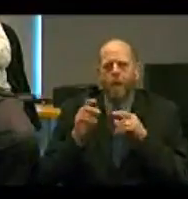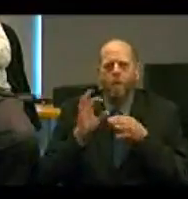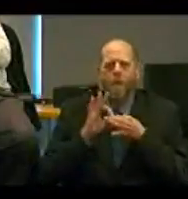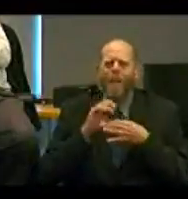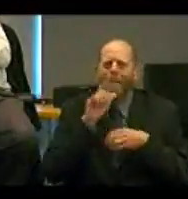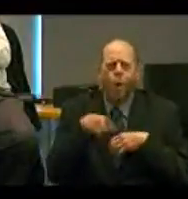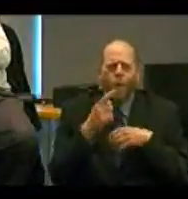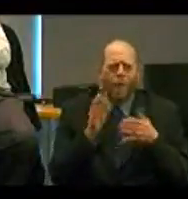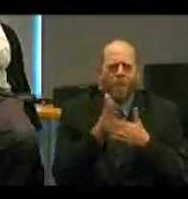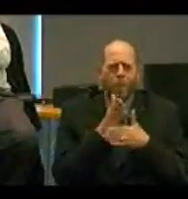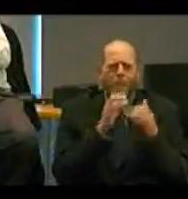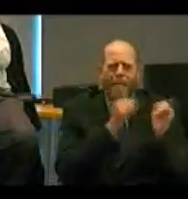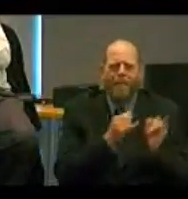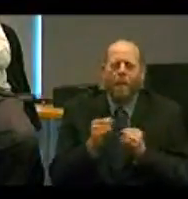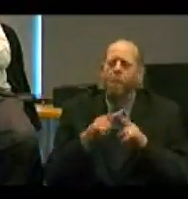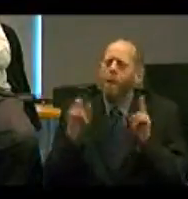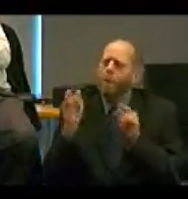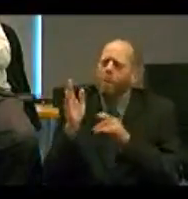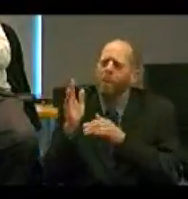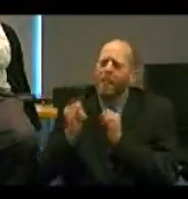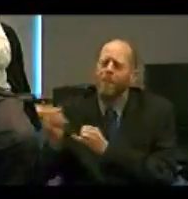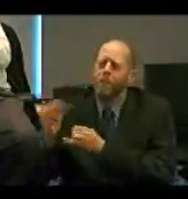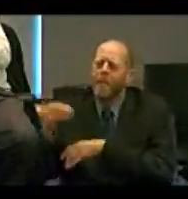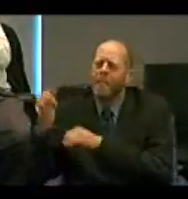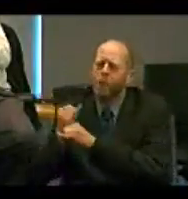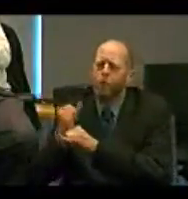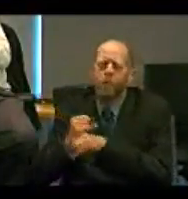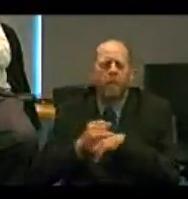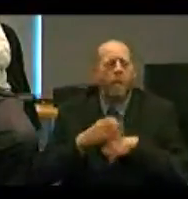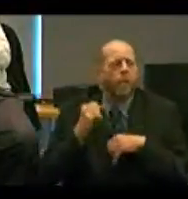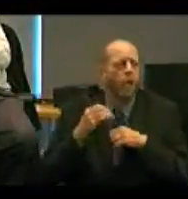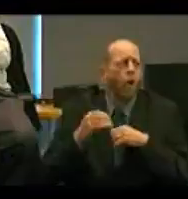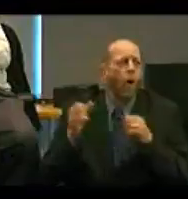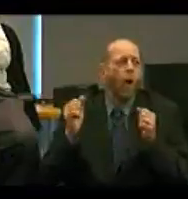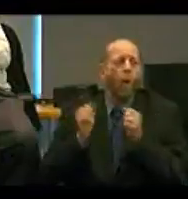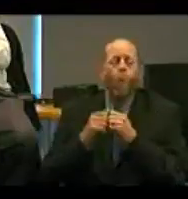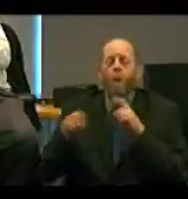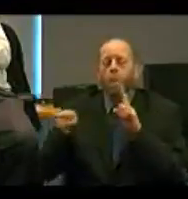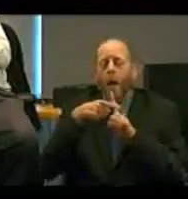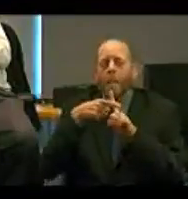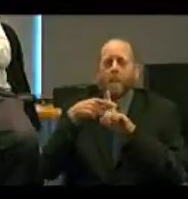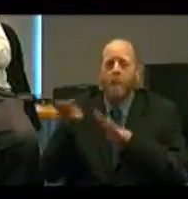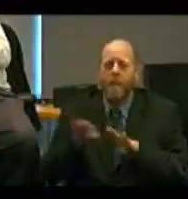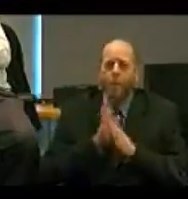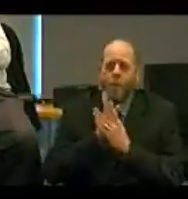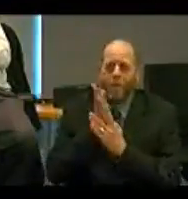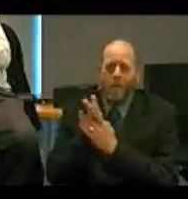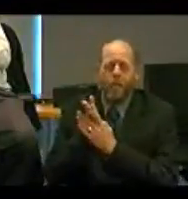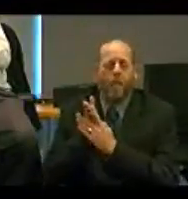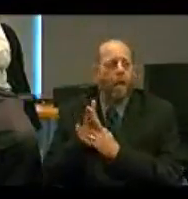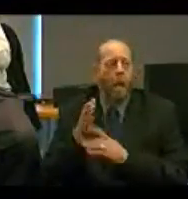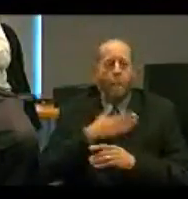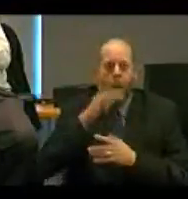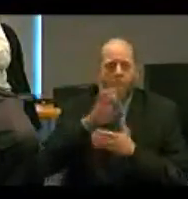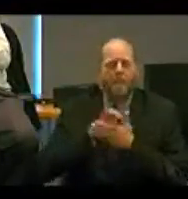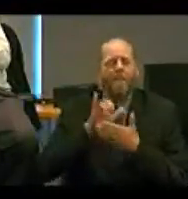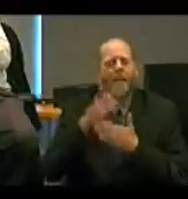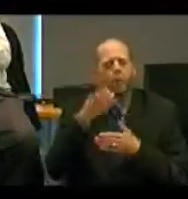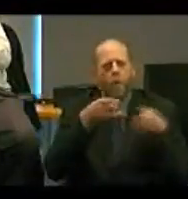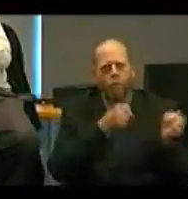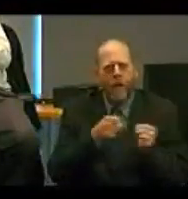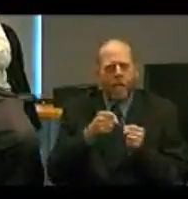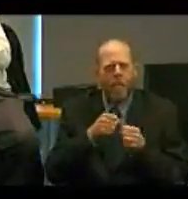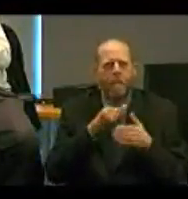between individuals, but between individuals and institutions. So with positive behavioral interventions, my belief is that's one